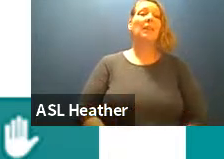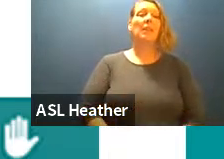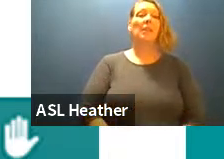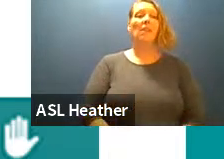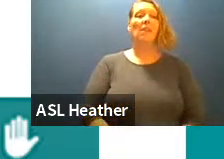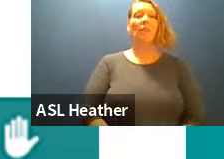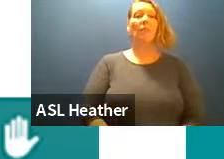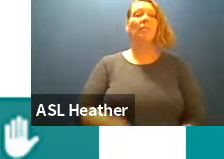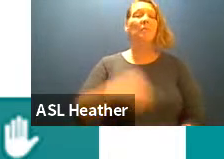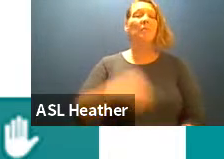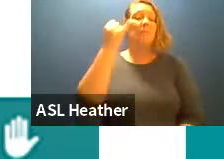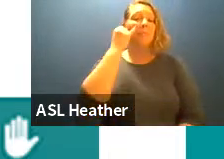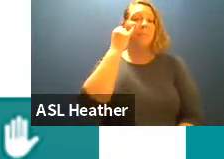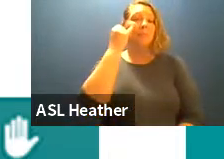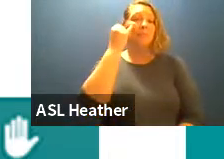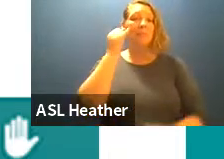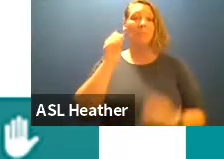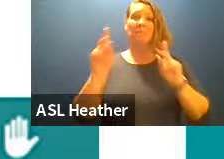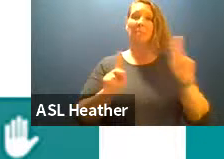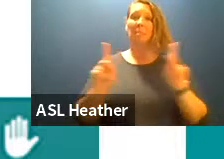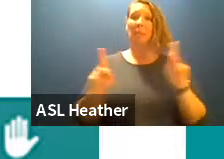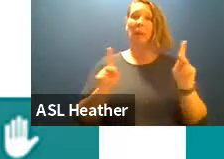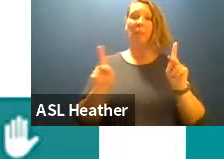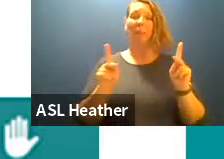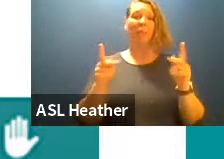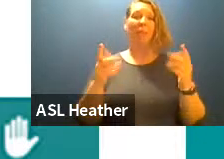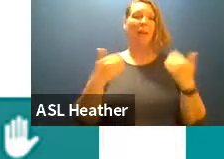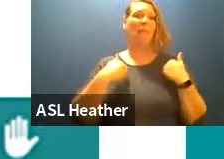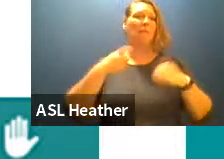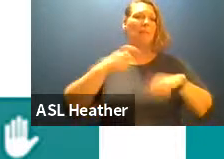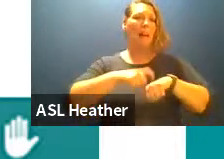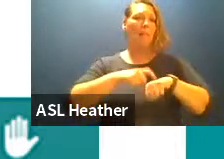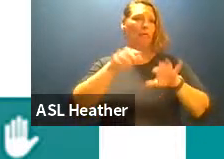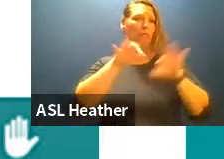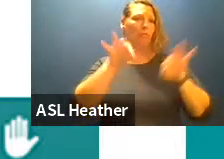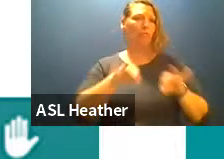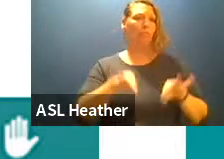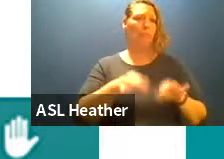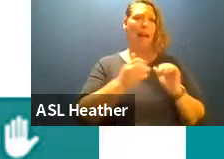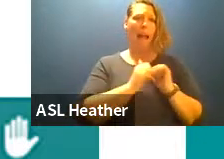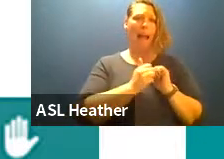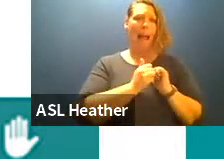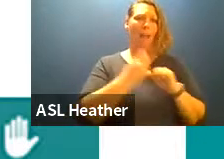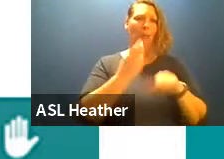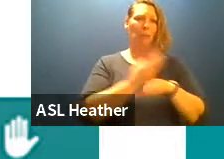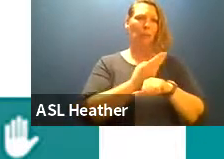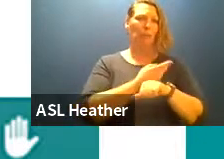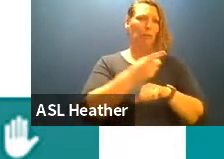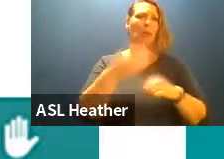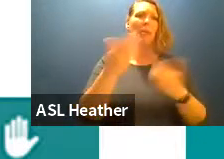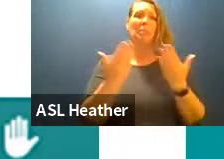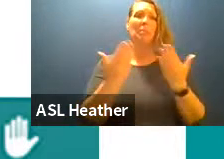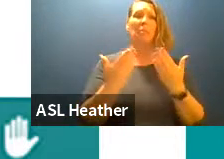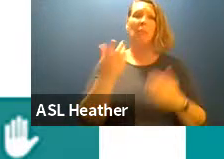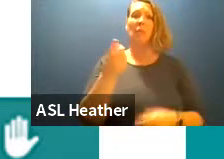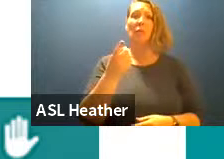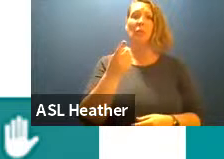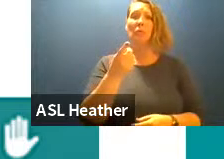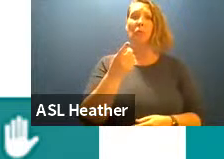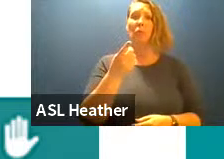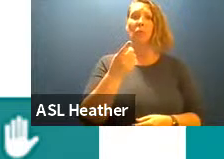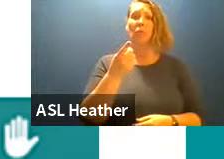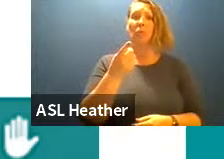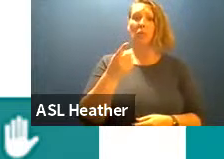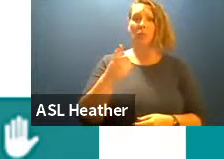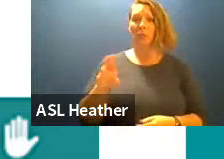in case folks are wanting to look at the instructions here. And so maybe Dr. Hunt, we can go to the last